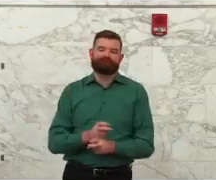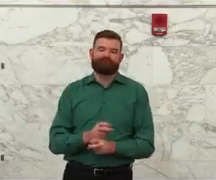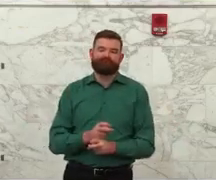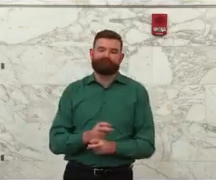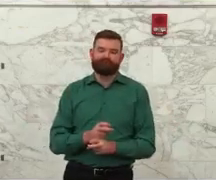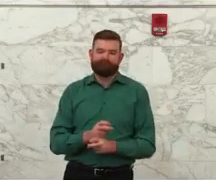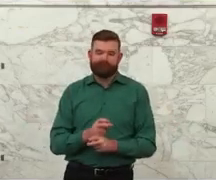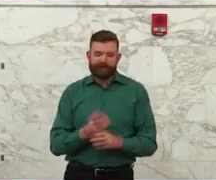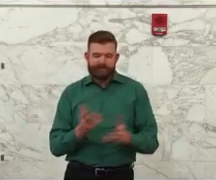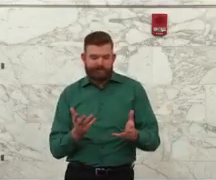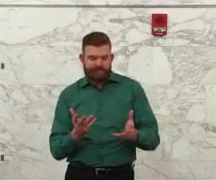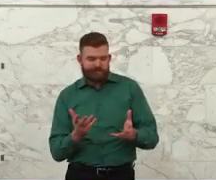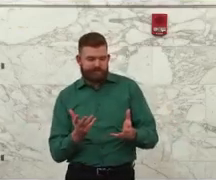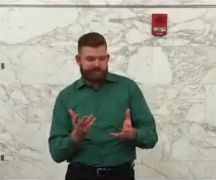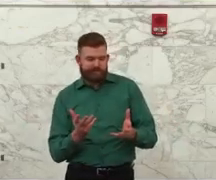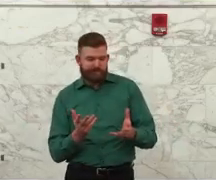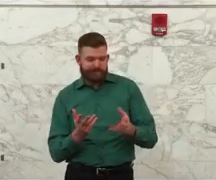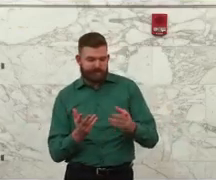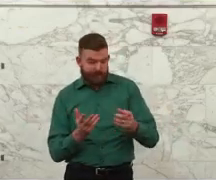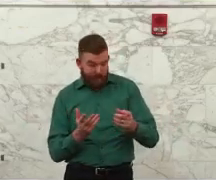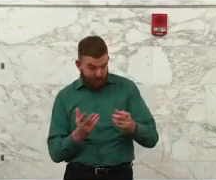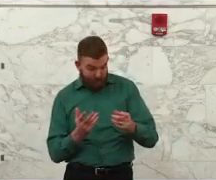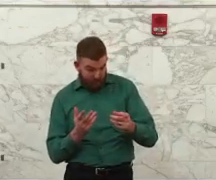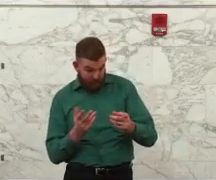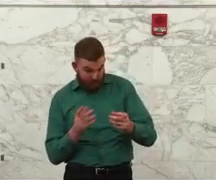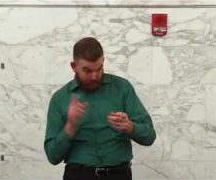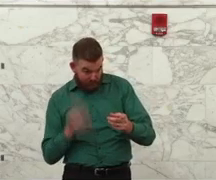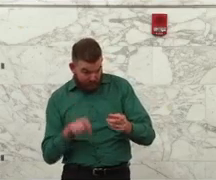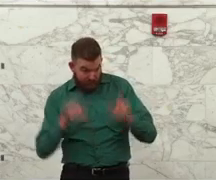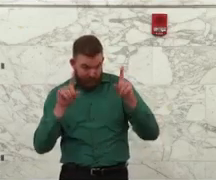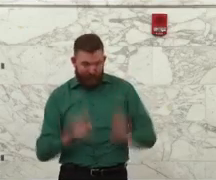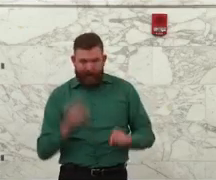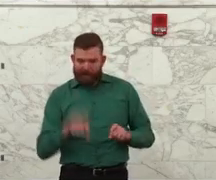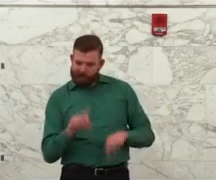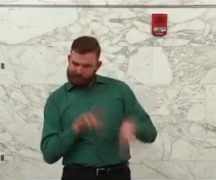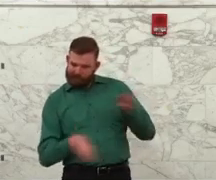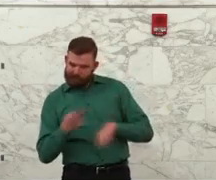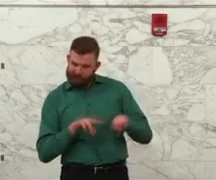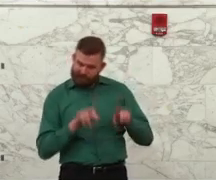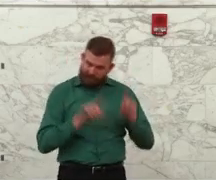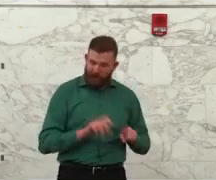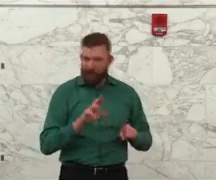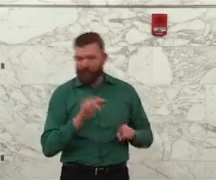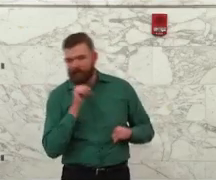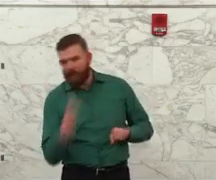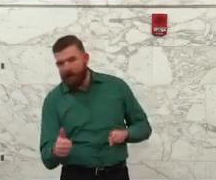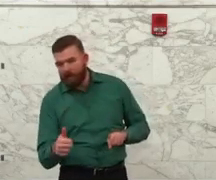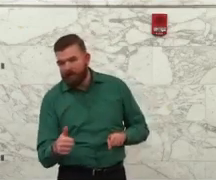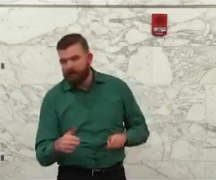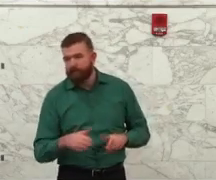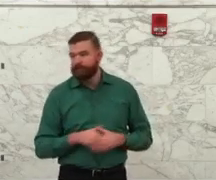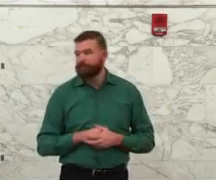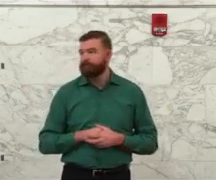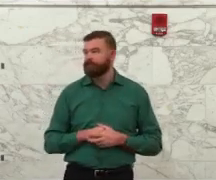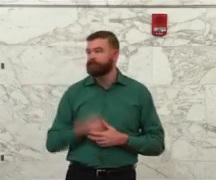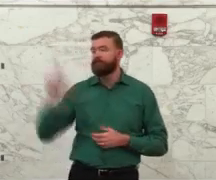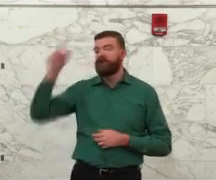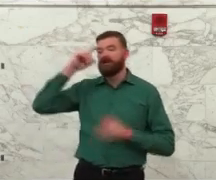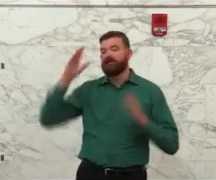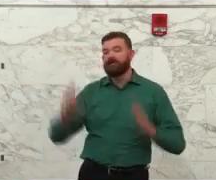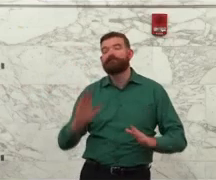There are 5 blanket, and I'm using the word blanket deliberately, exceptions to the executive order that I